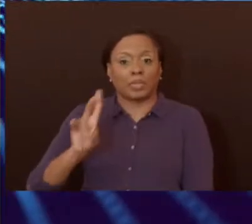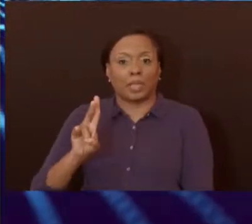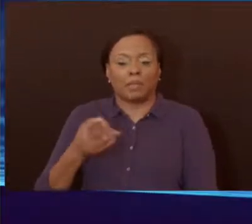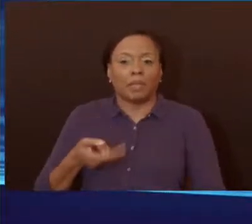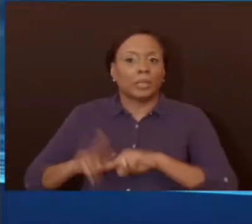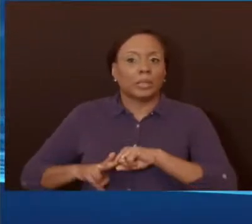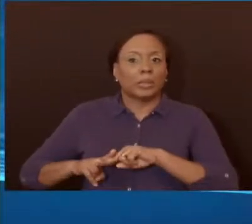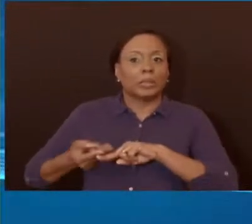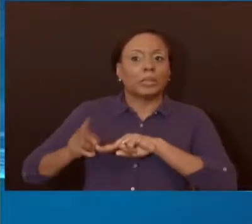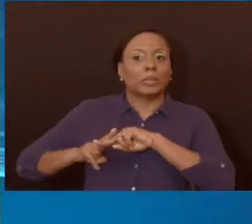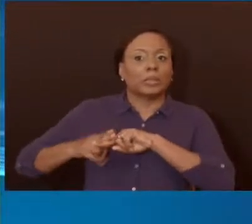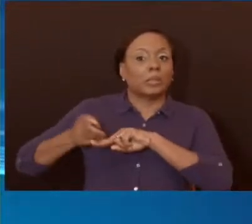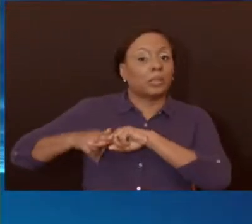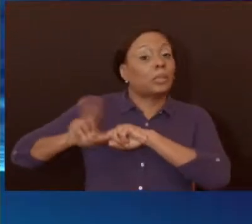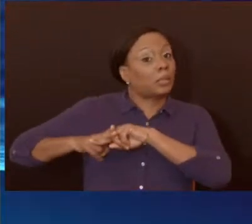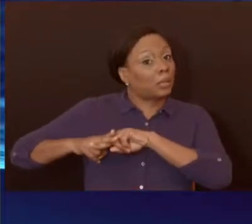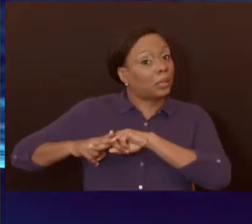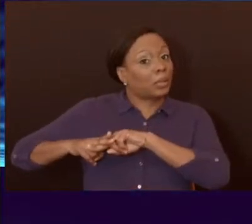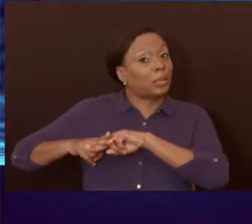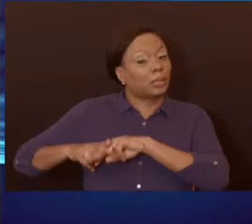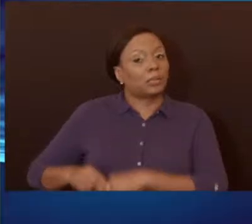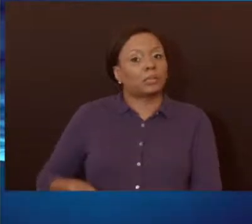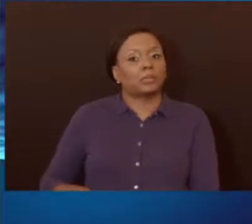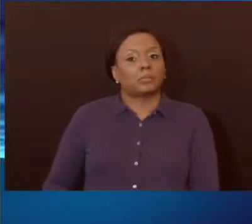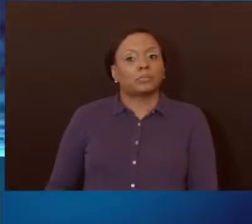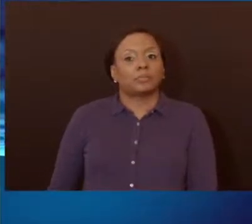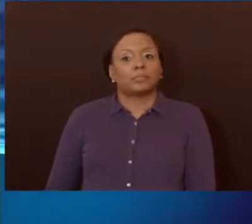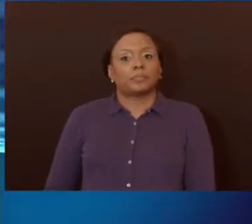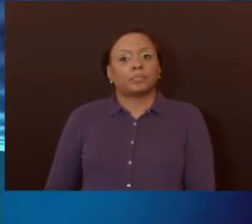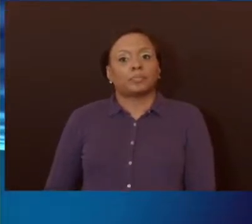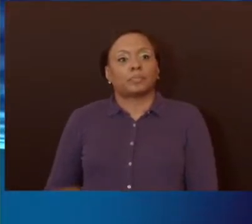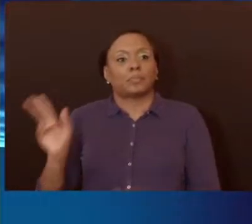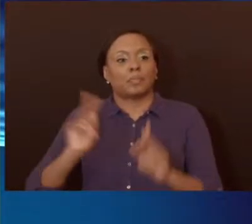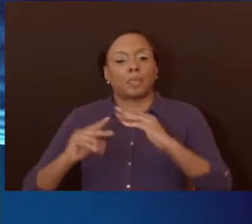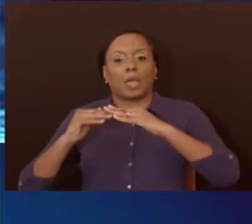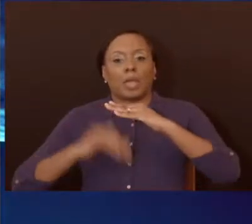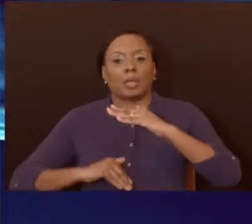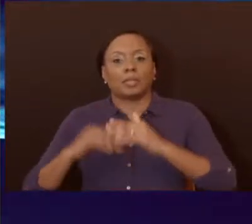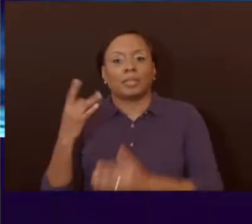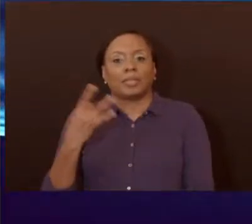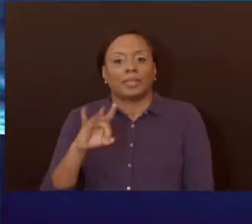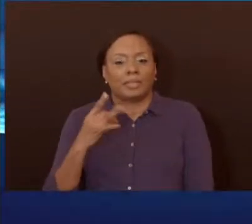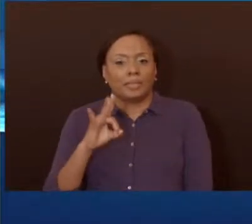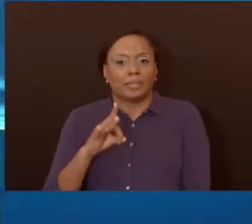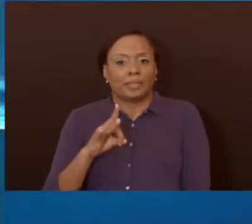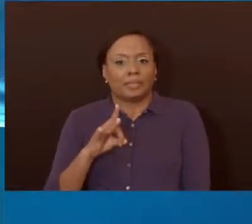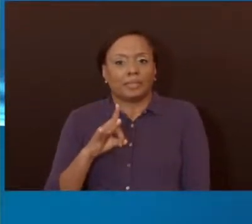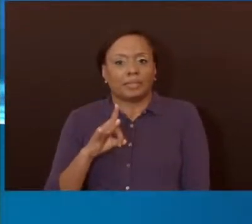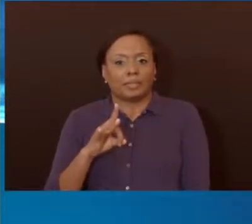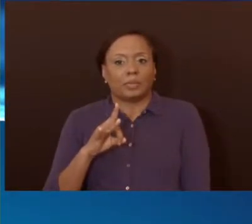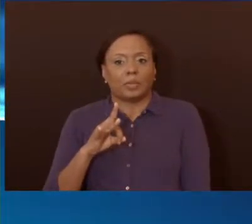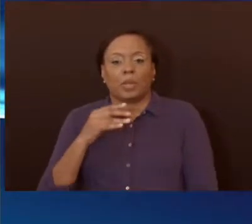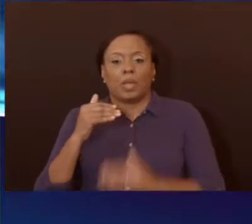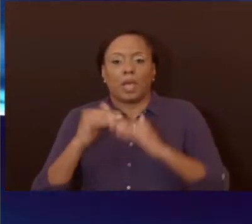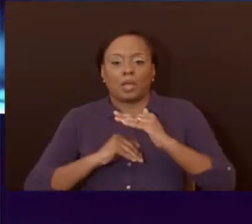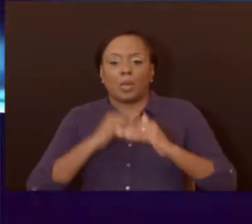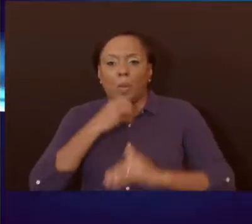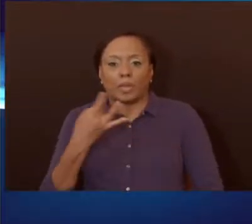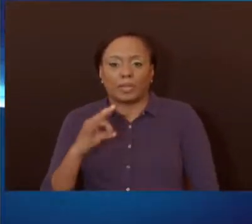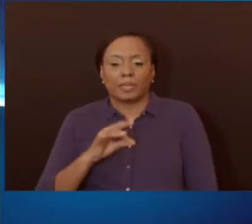increasing, because you can see that the persons aged less than 18 years, the 26 of them, of the 92,